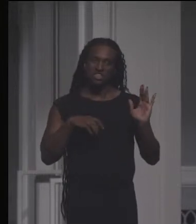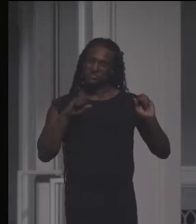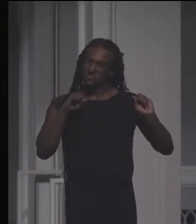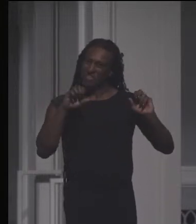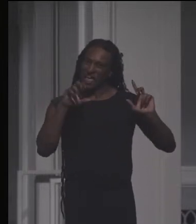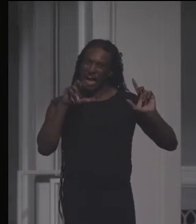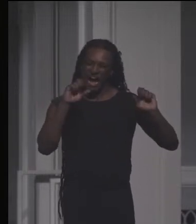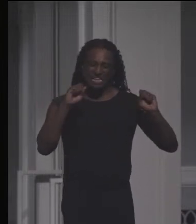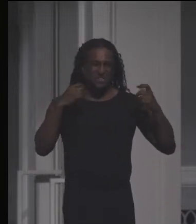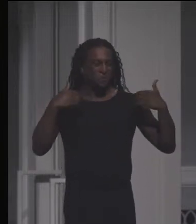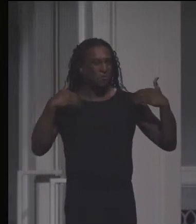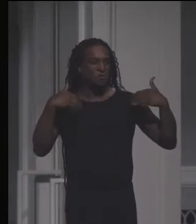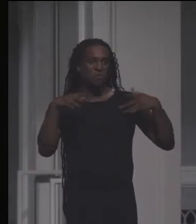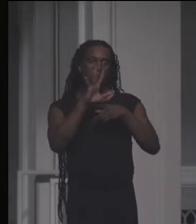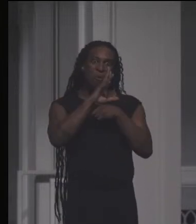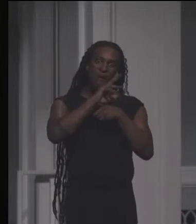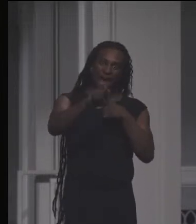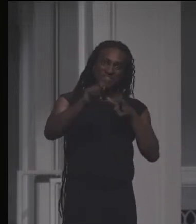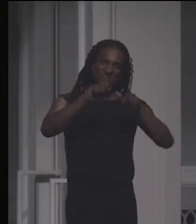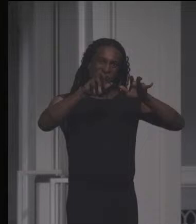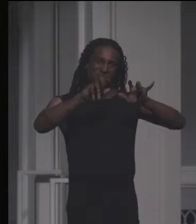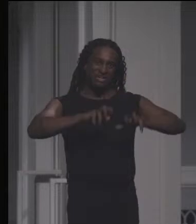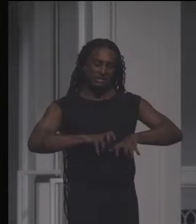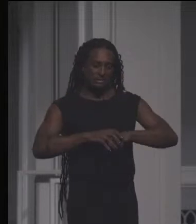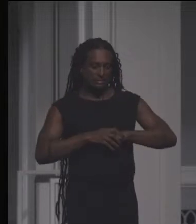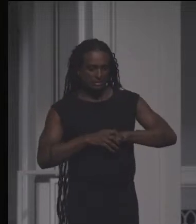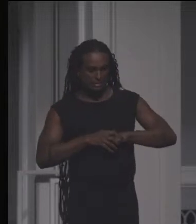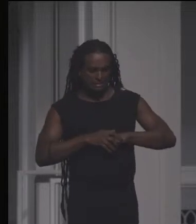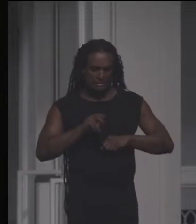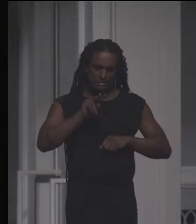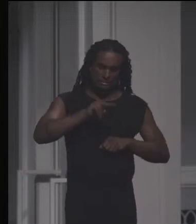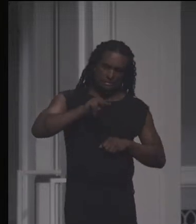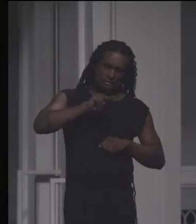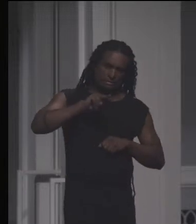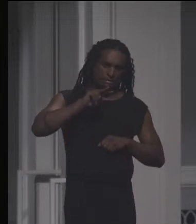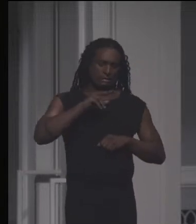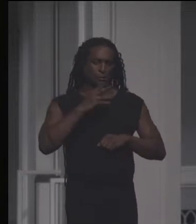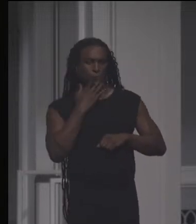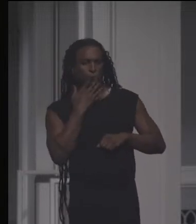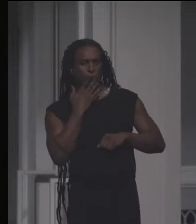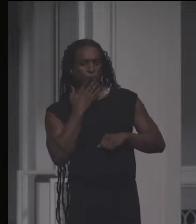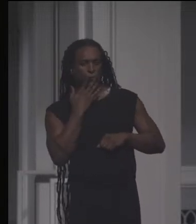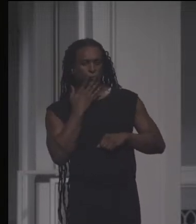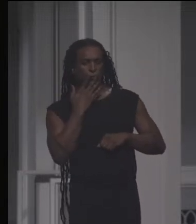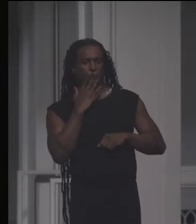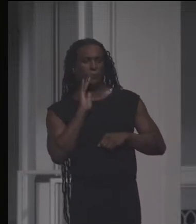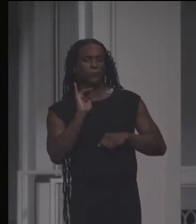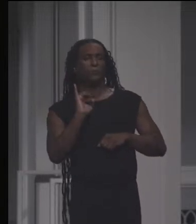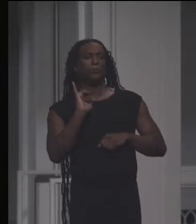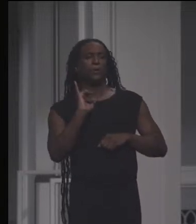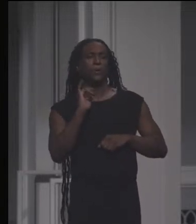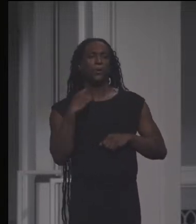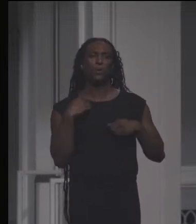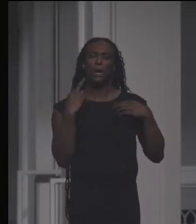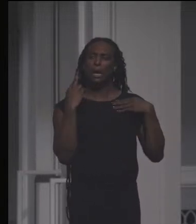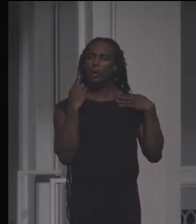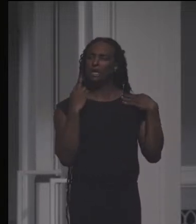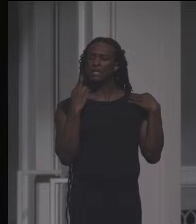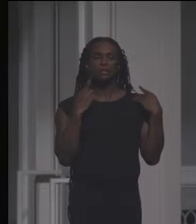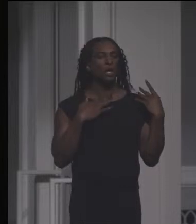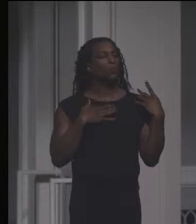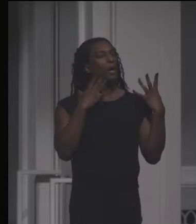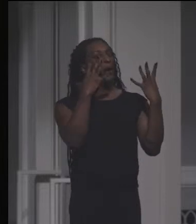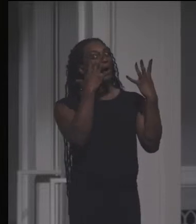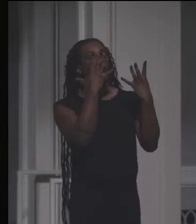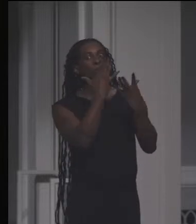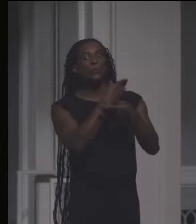of amazingness that I realized my beautifully